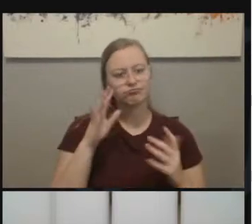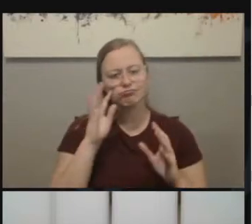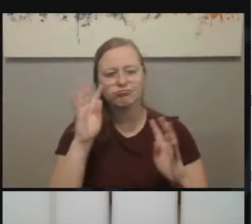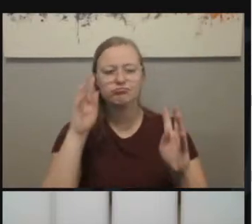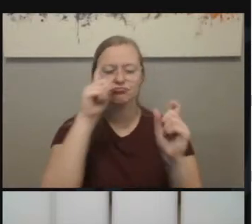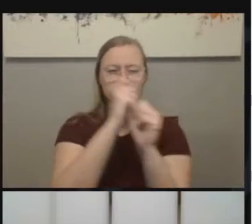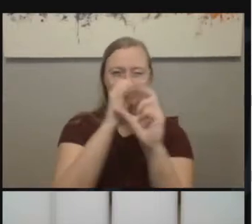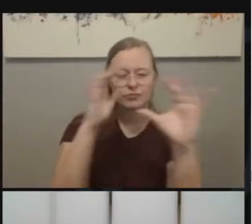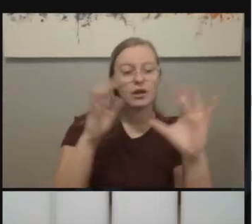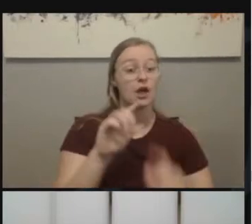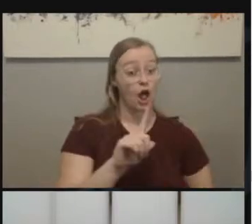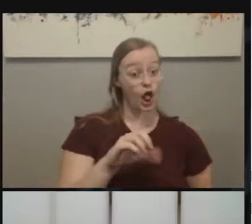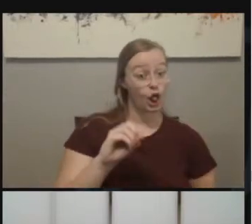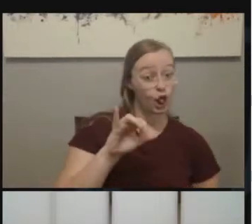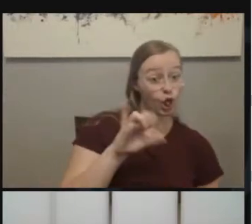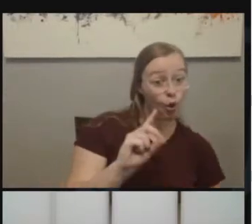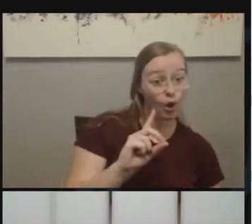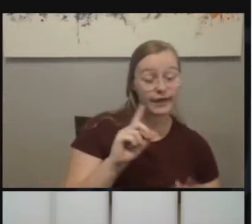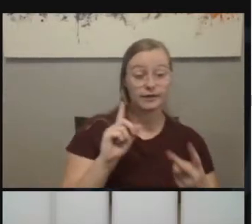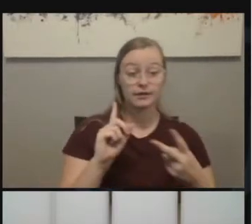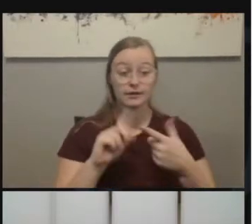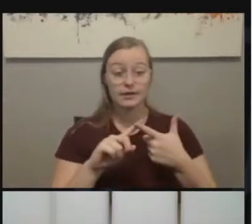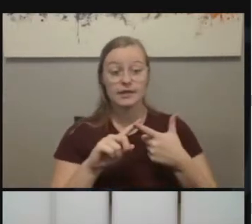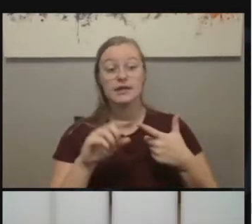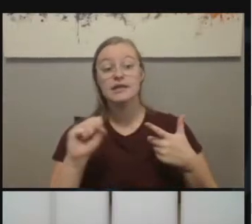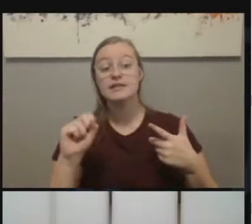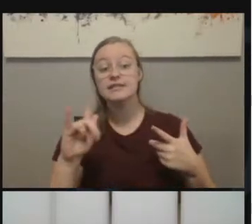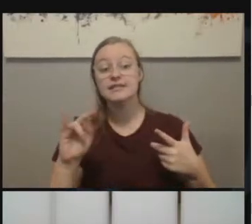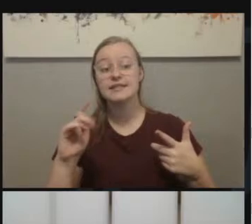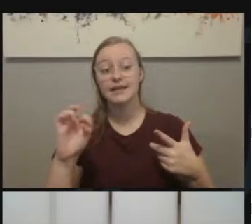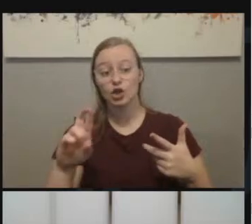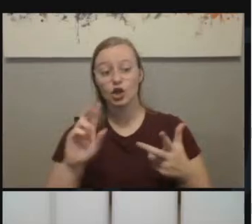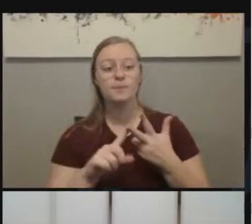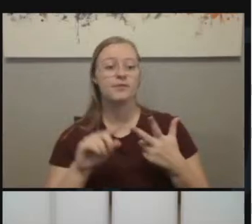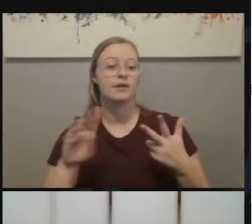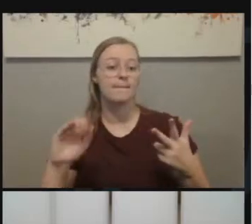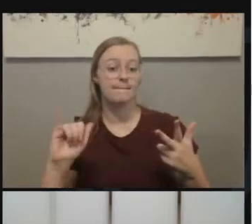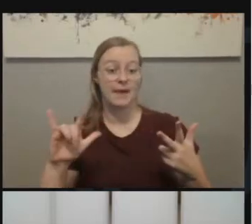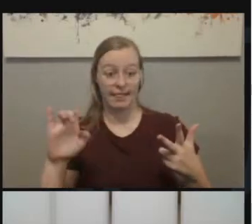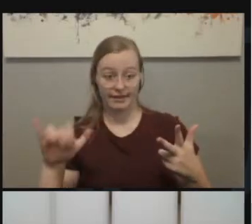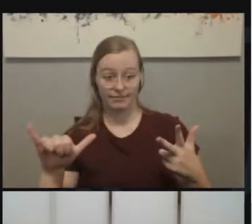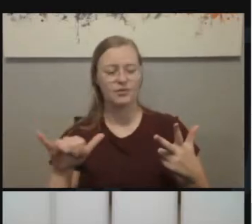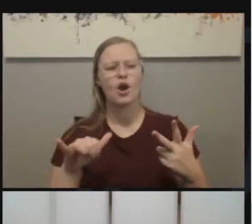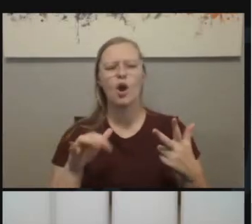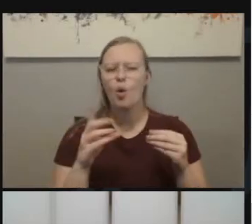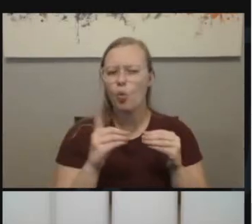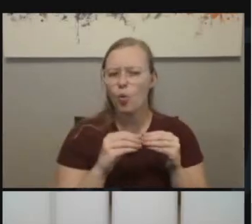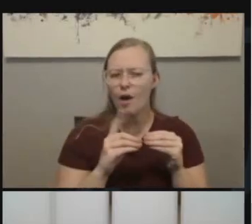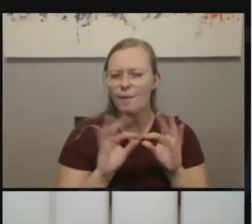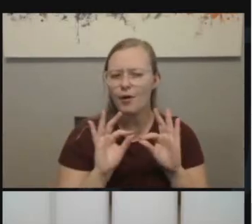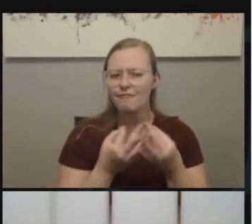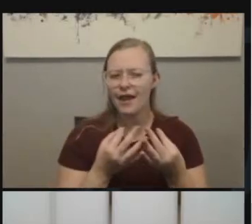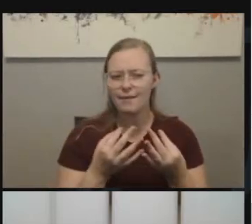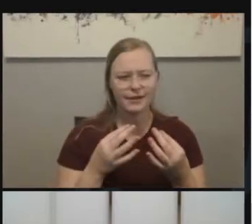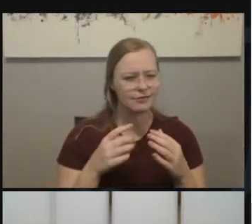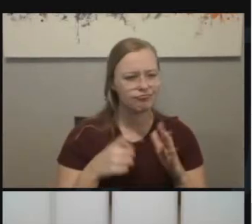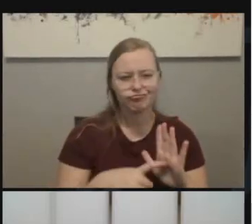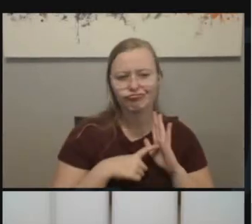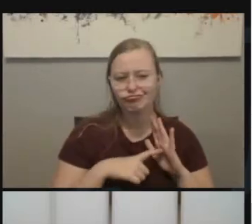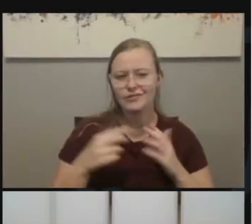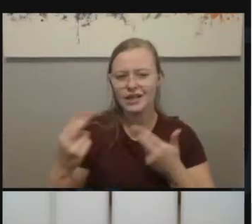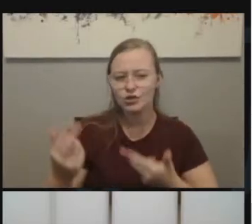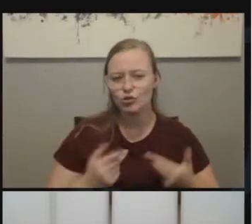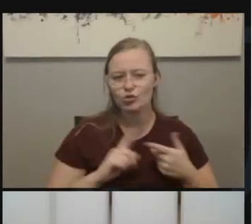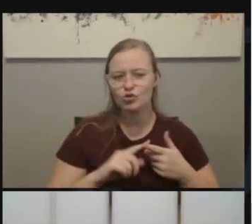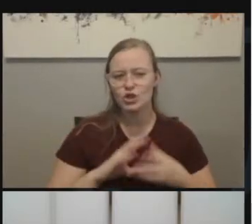the Skinners, and the Baileys. There's one more family that needs to be introduced to this story. So to